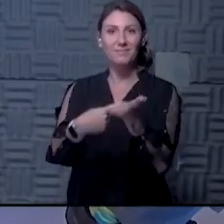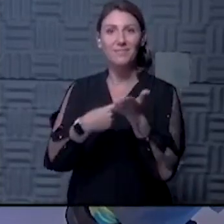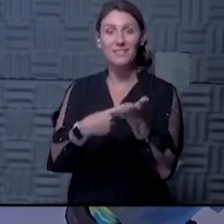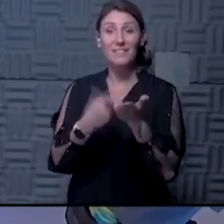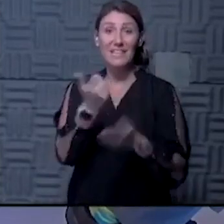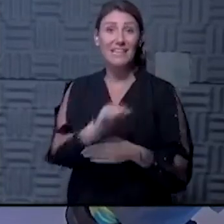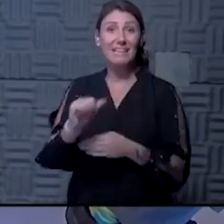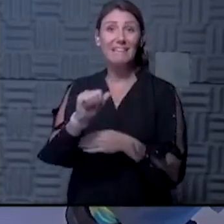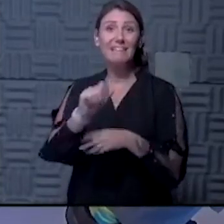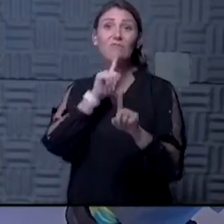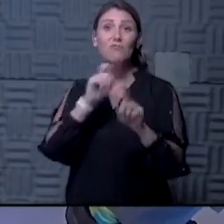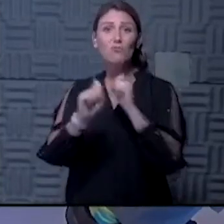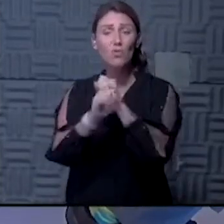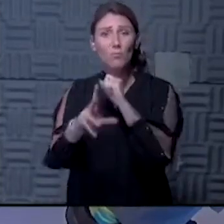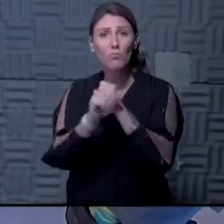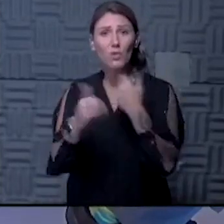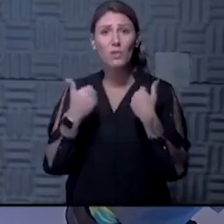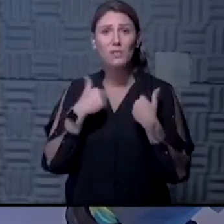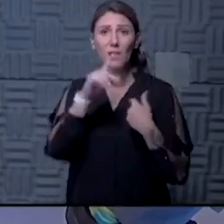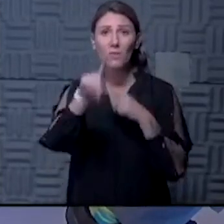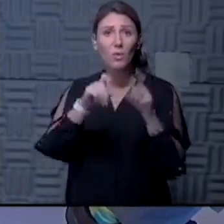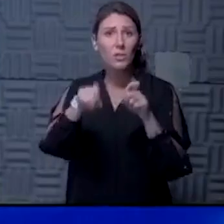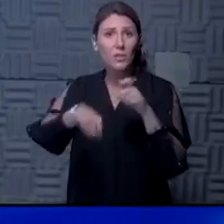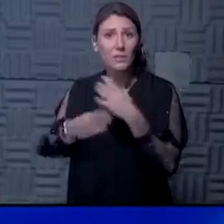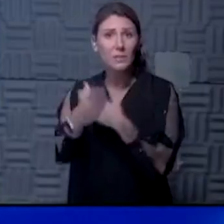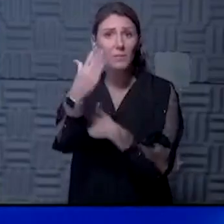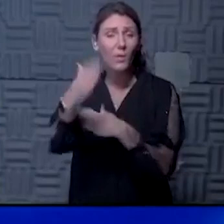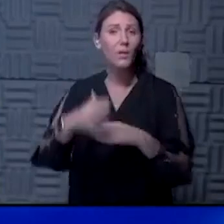there any reporters on the line today that have questions?